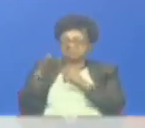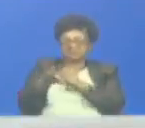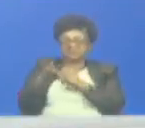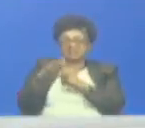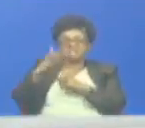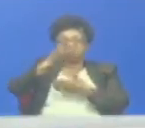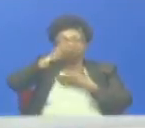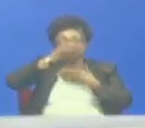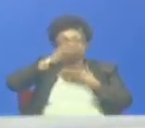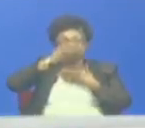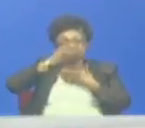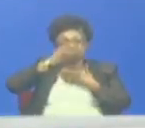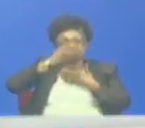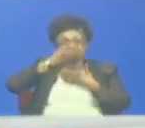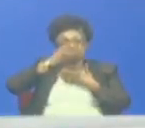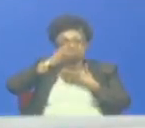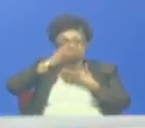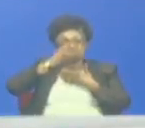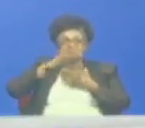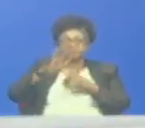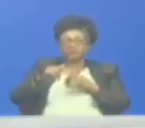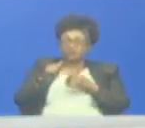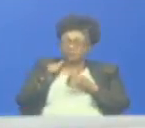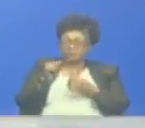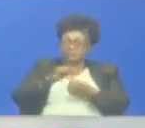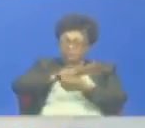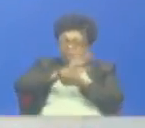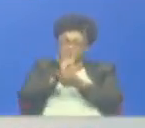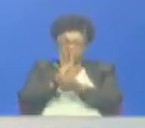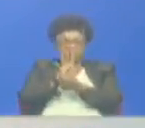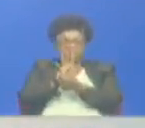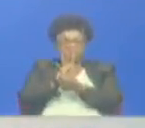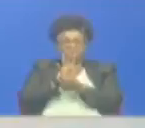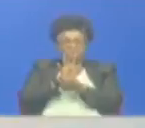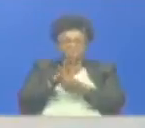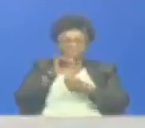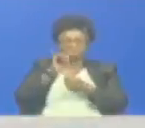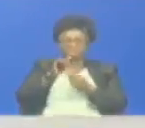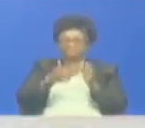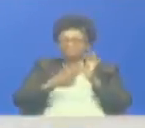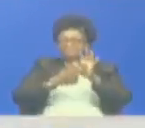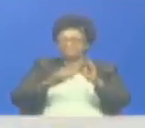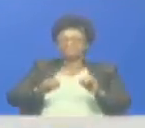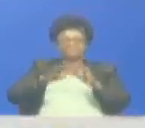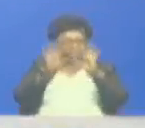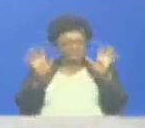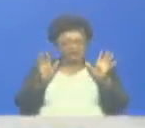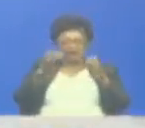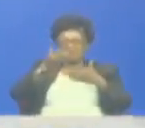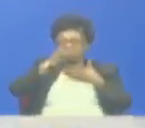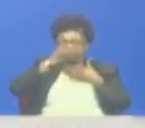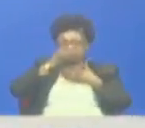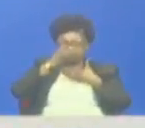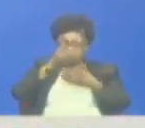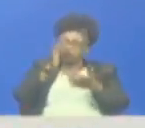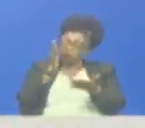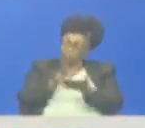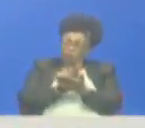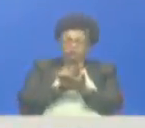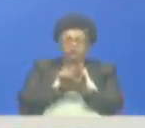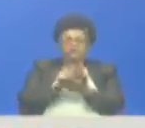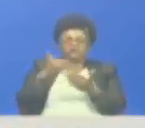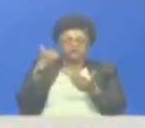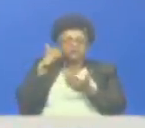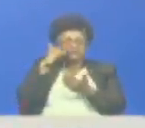ventilators. From the global coronavirus pandemic patterns, it is evident that the ventilators are a lifeline for patients who